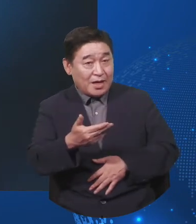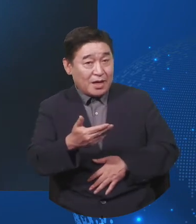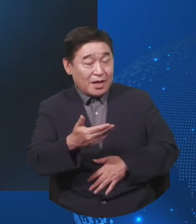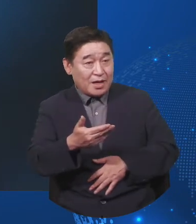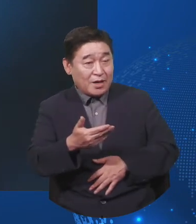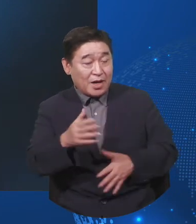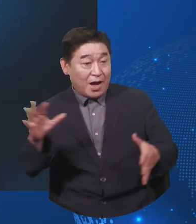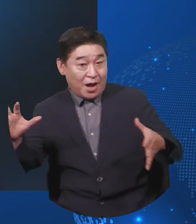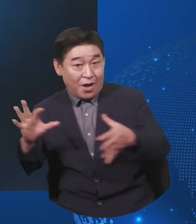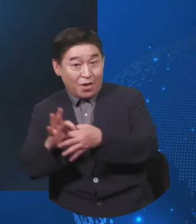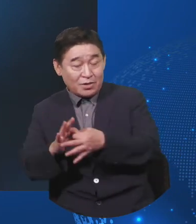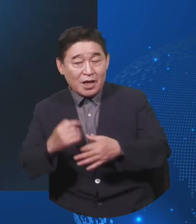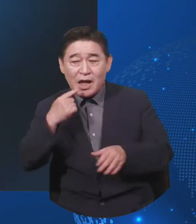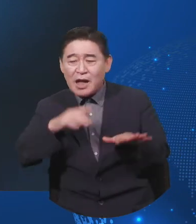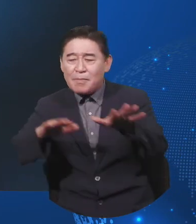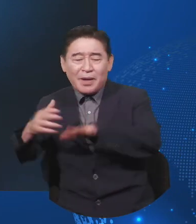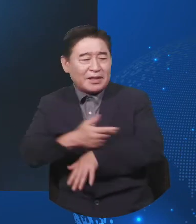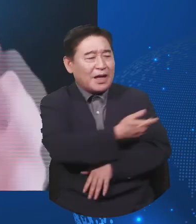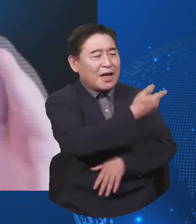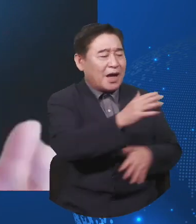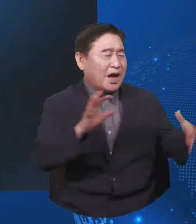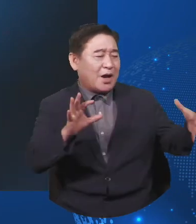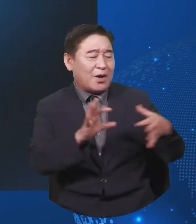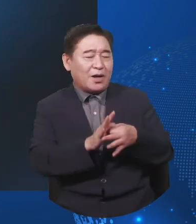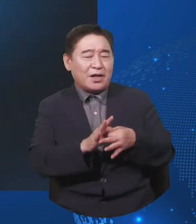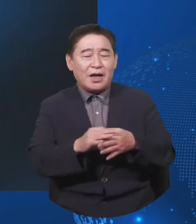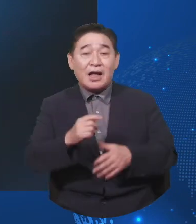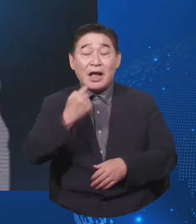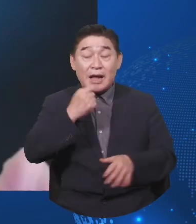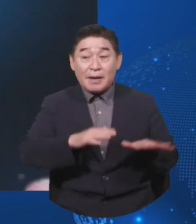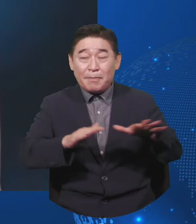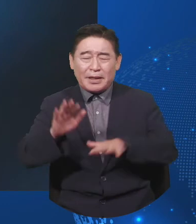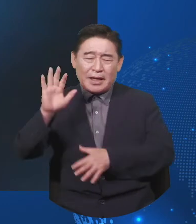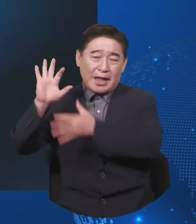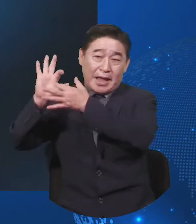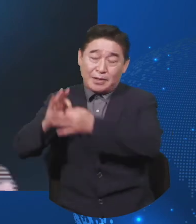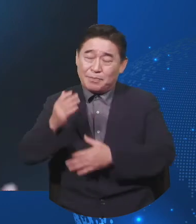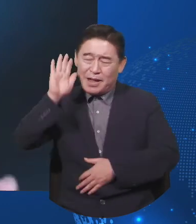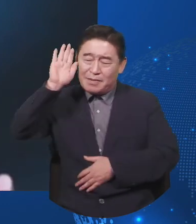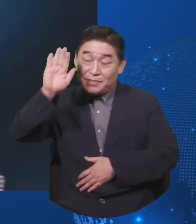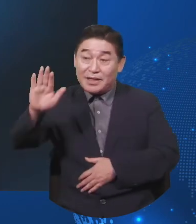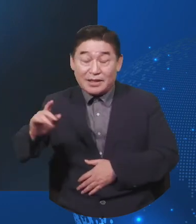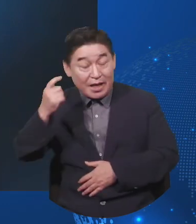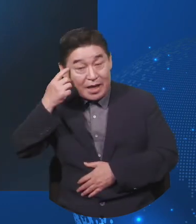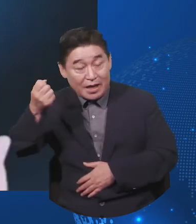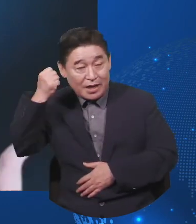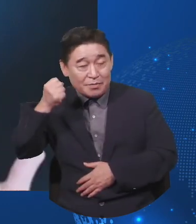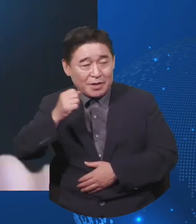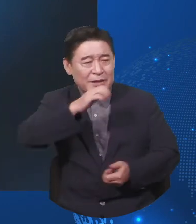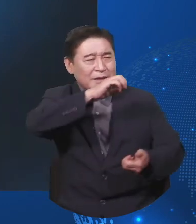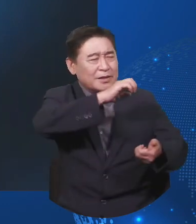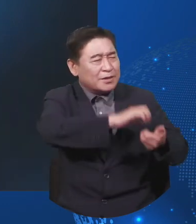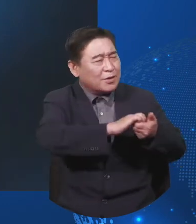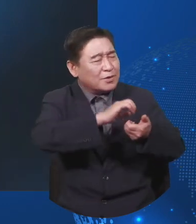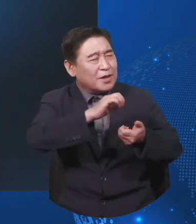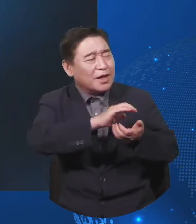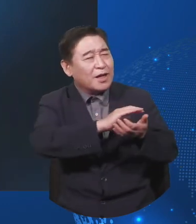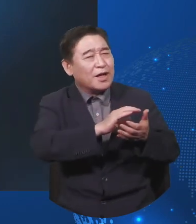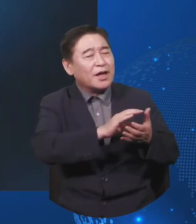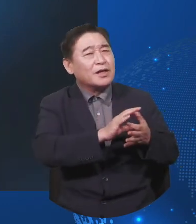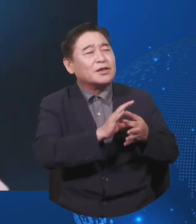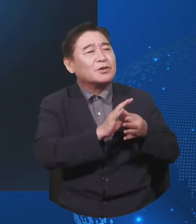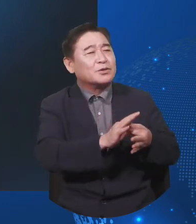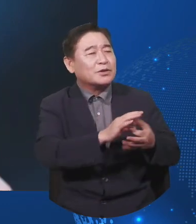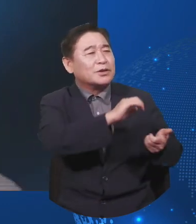sustainable development vision. You can formalize and make sure trying to have standards